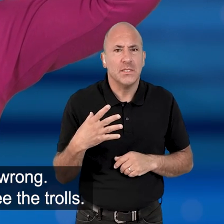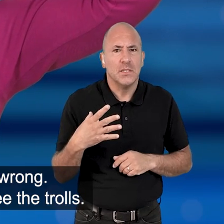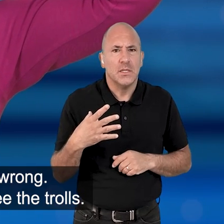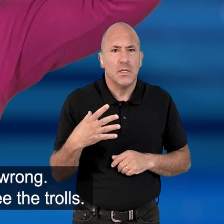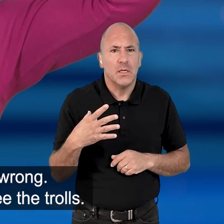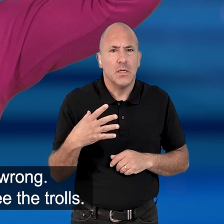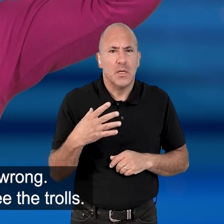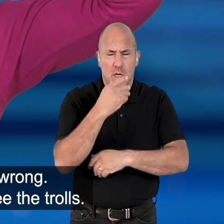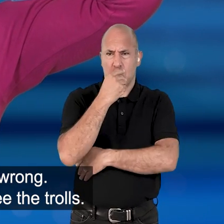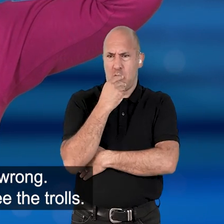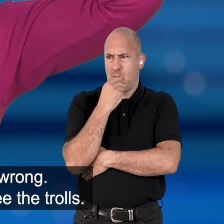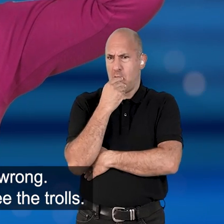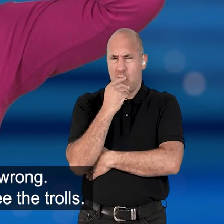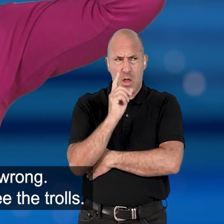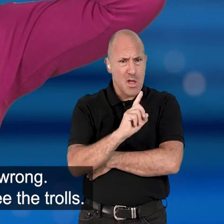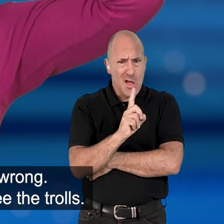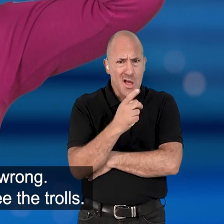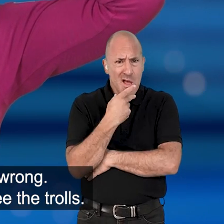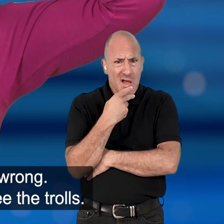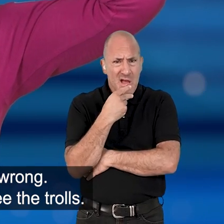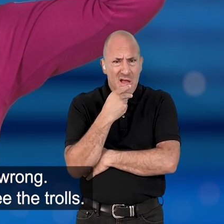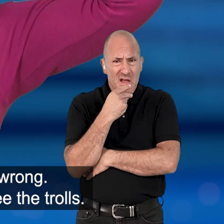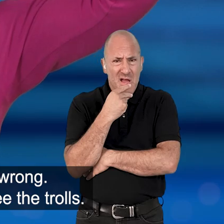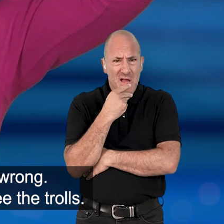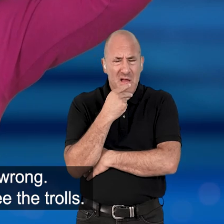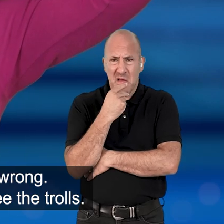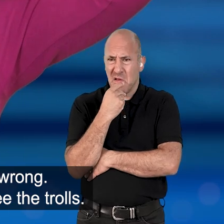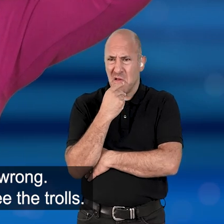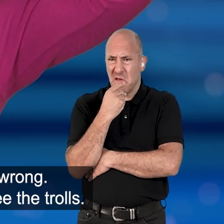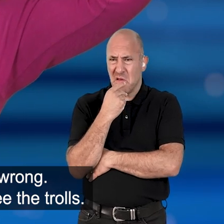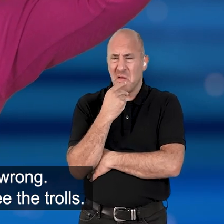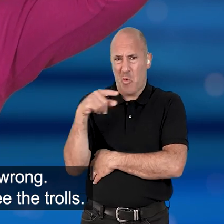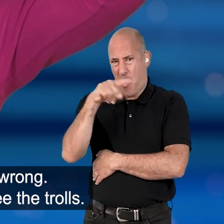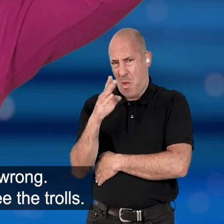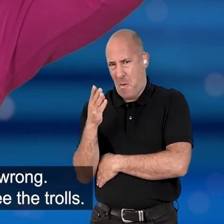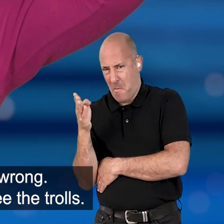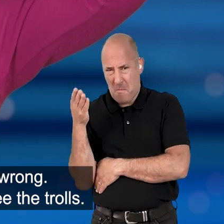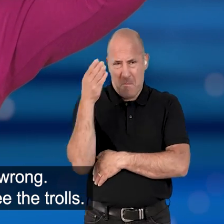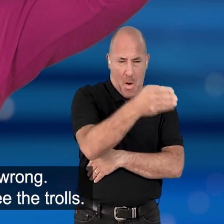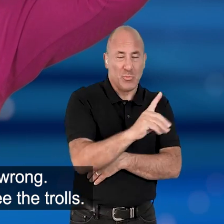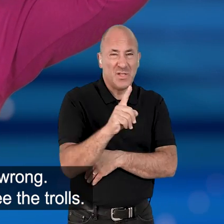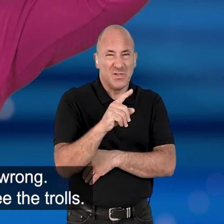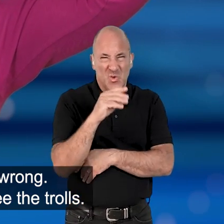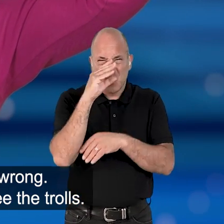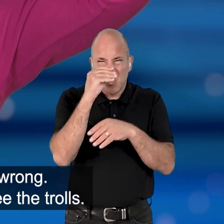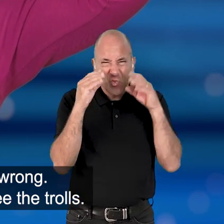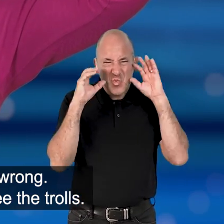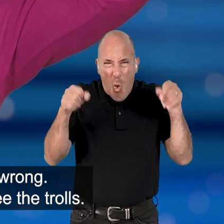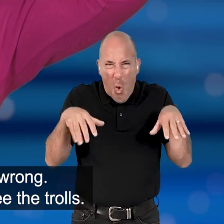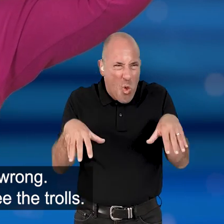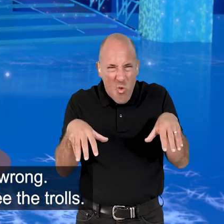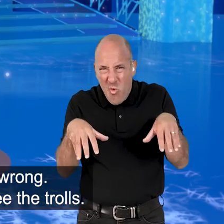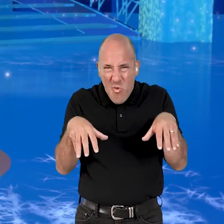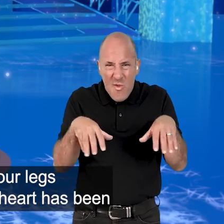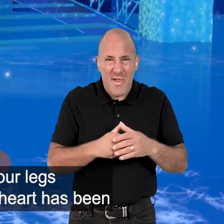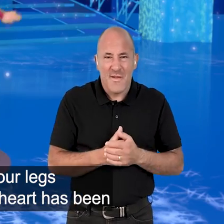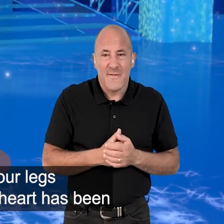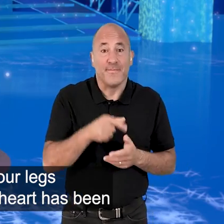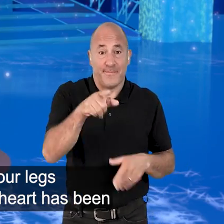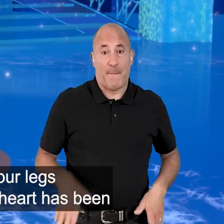white. Something is very, very wrong. He takes Anna to see the